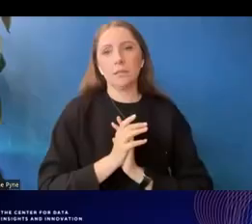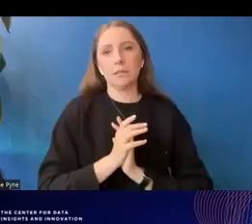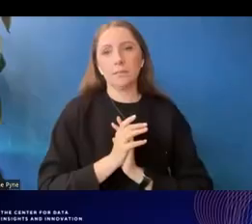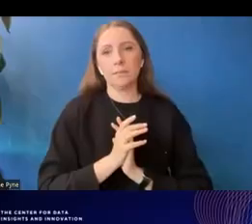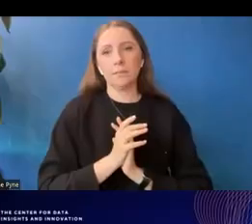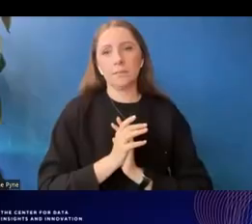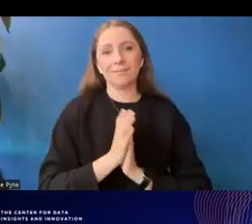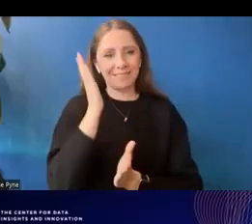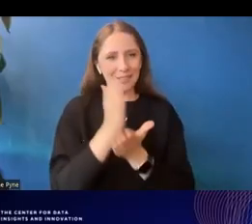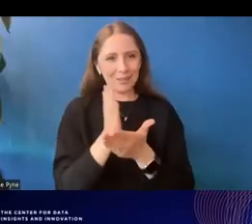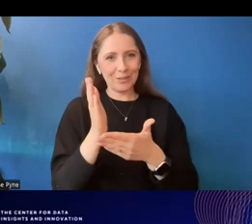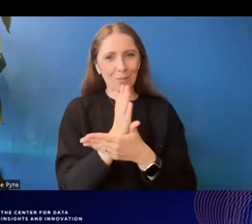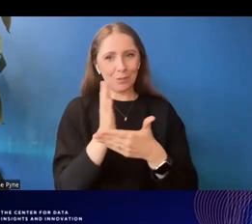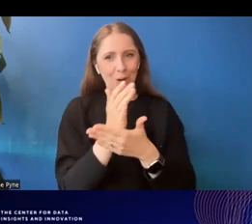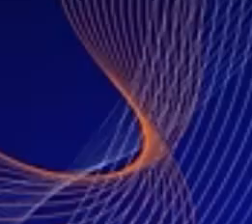And stop sharing.